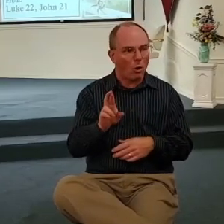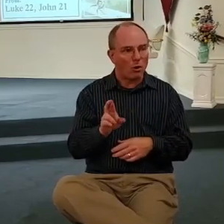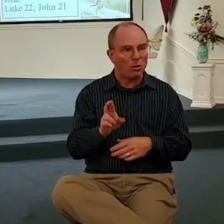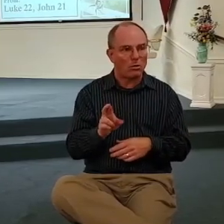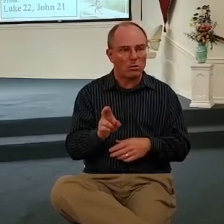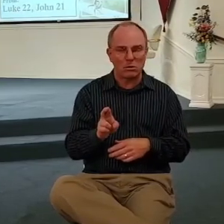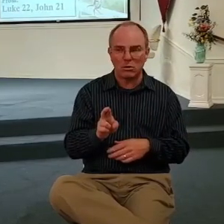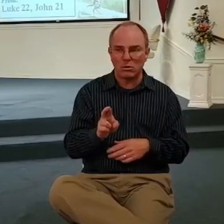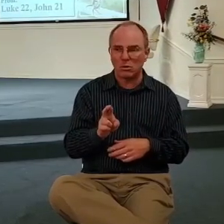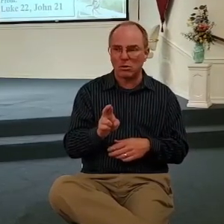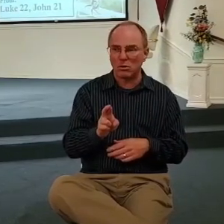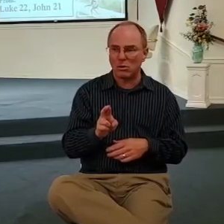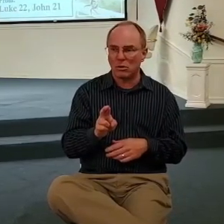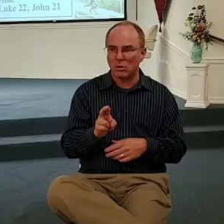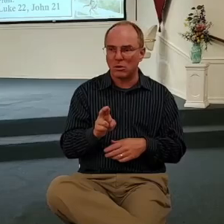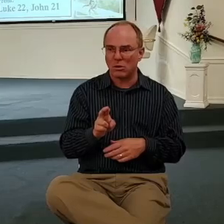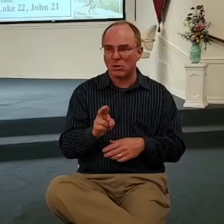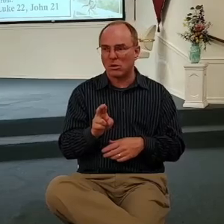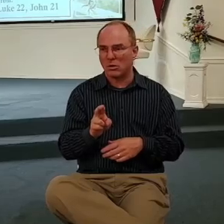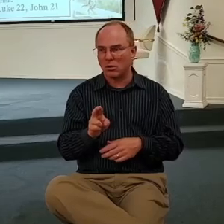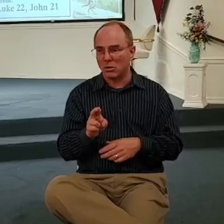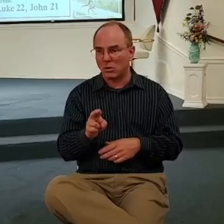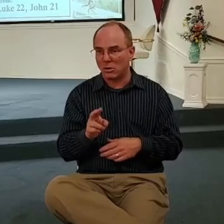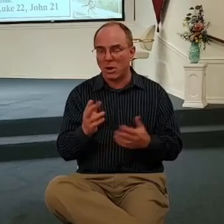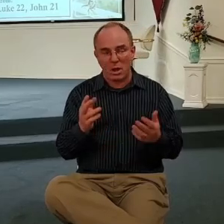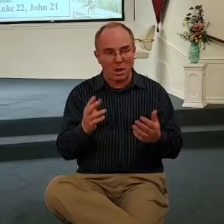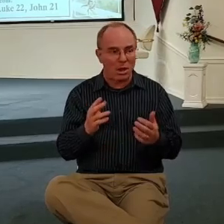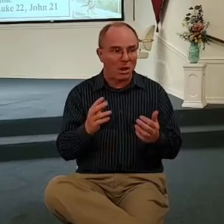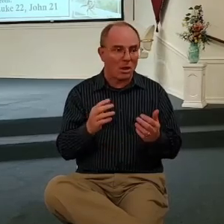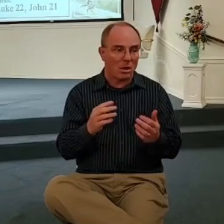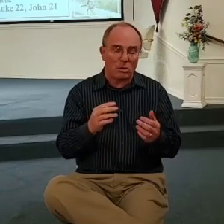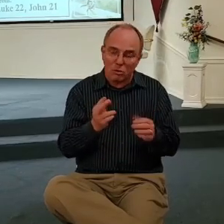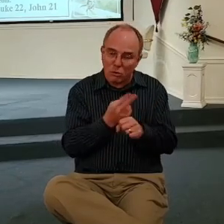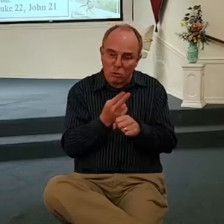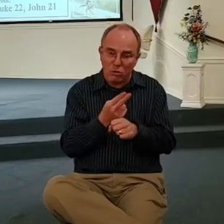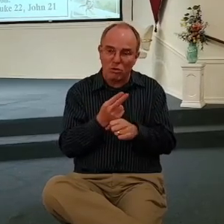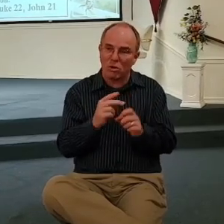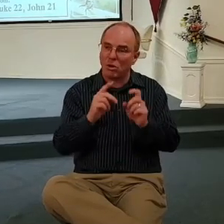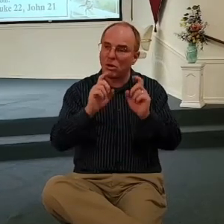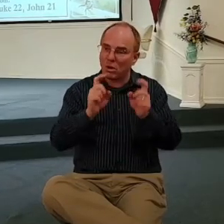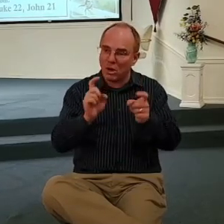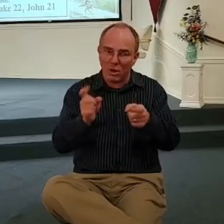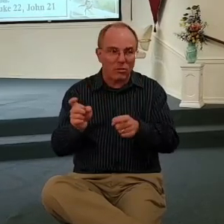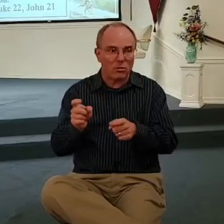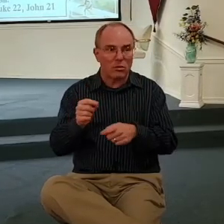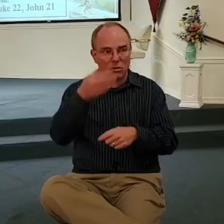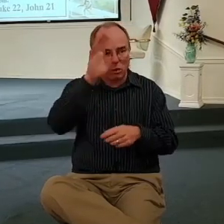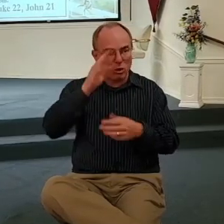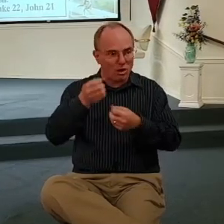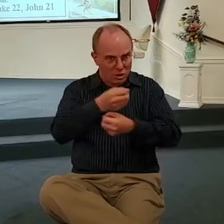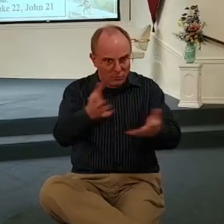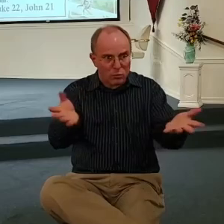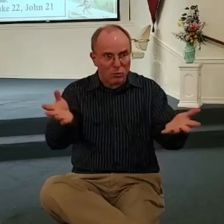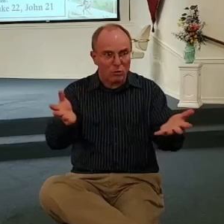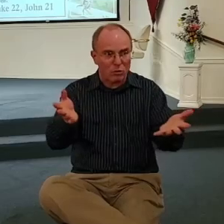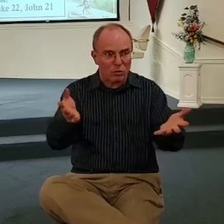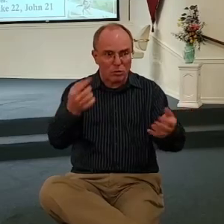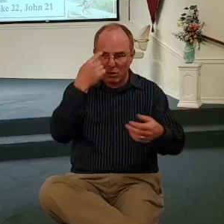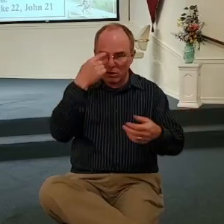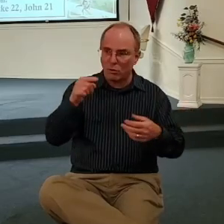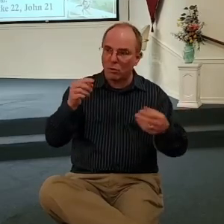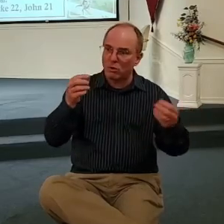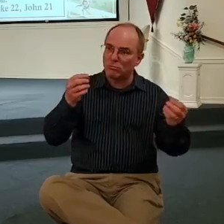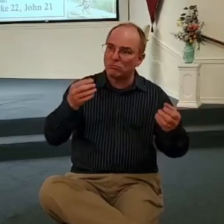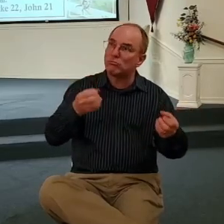At the very least, use the gifts that God has given you to bring him honor and to build up his